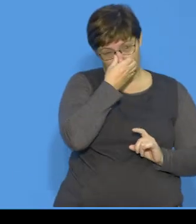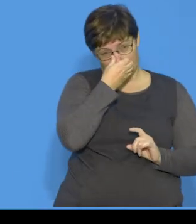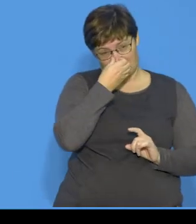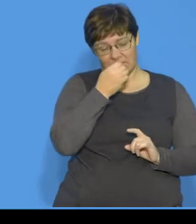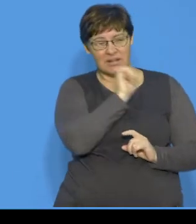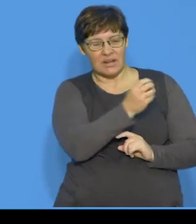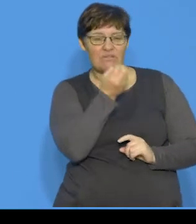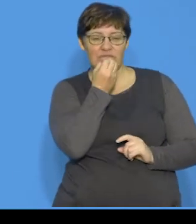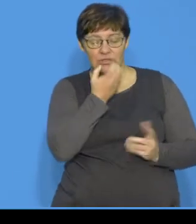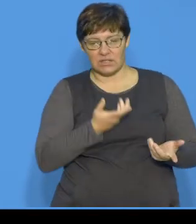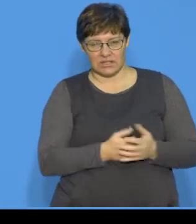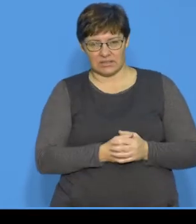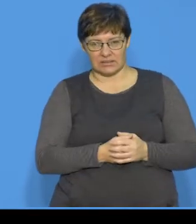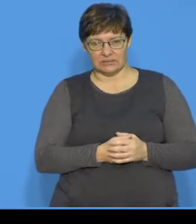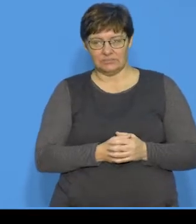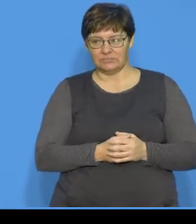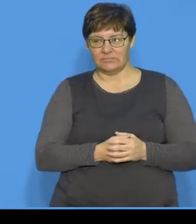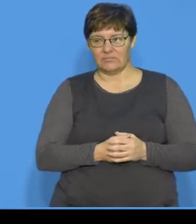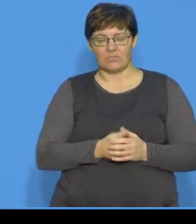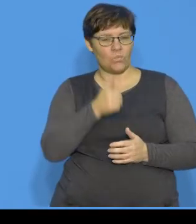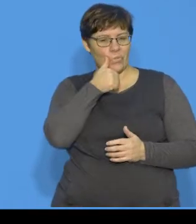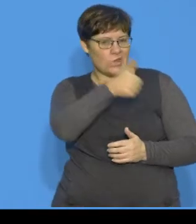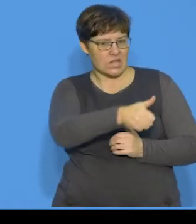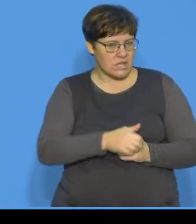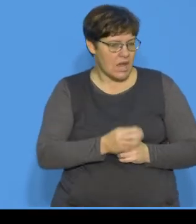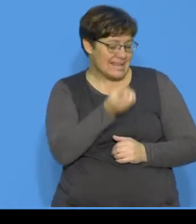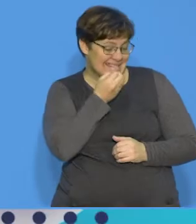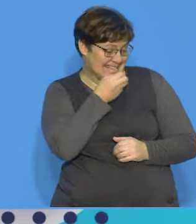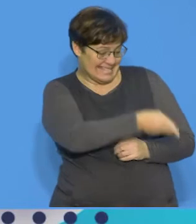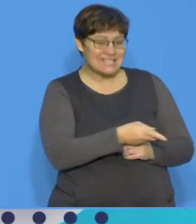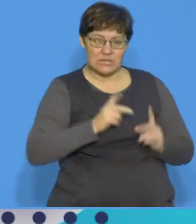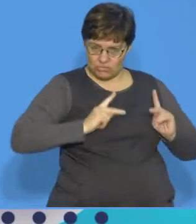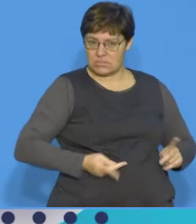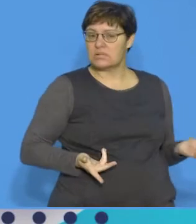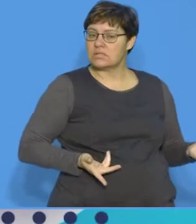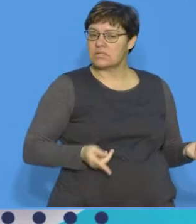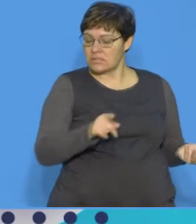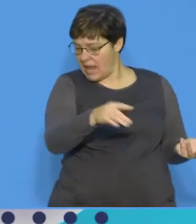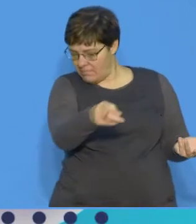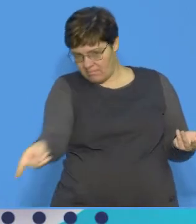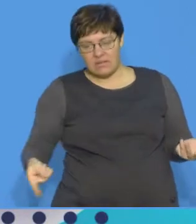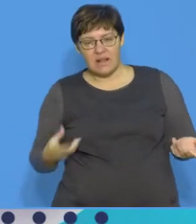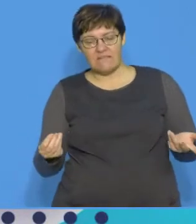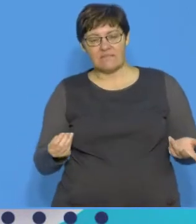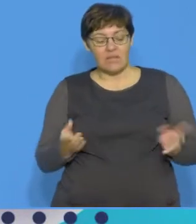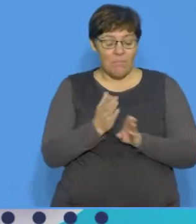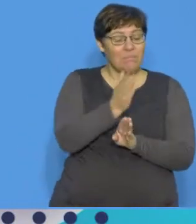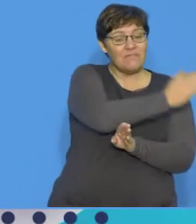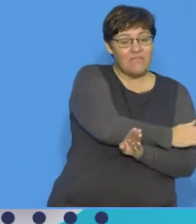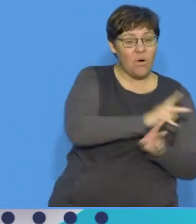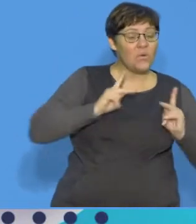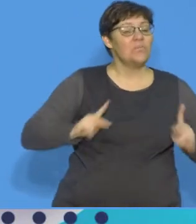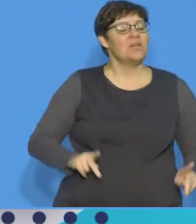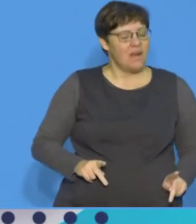be extremely tasty. Right? So the early humans had